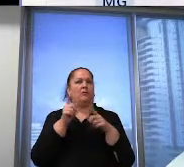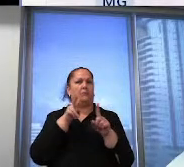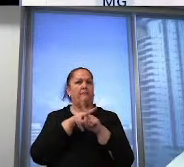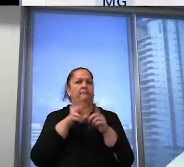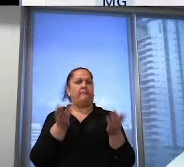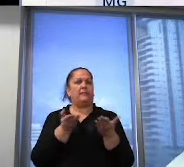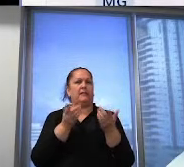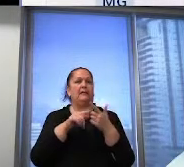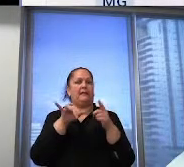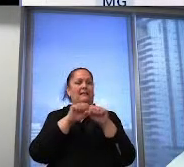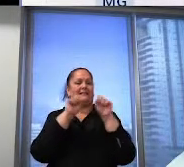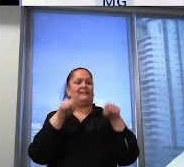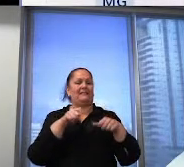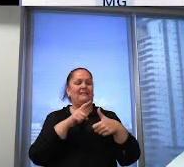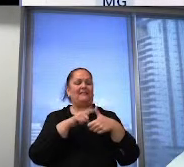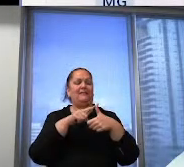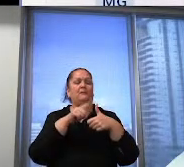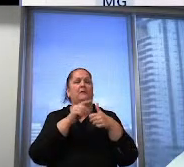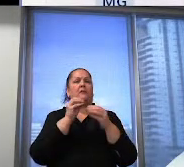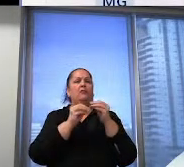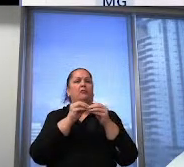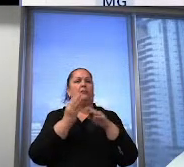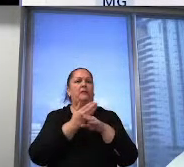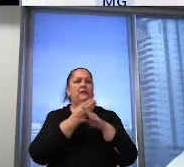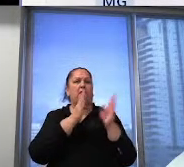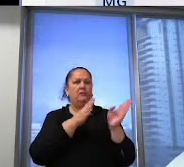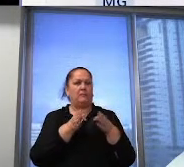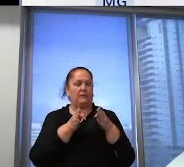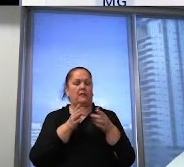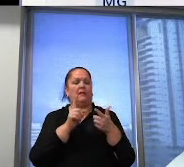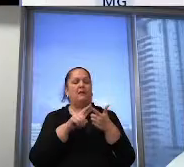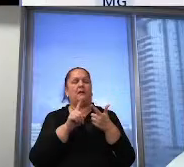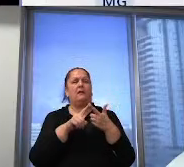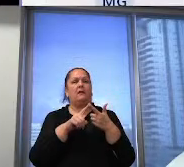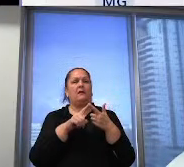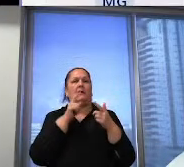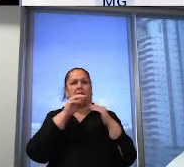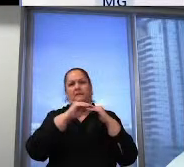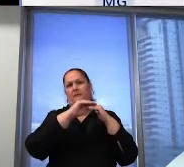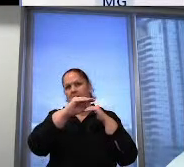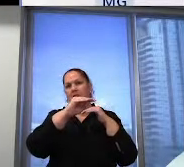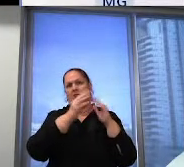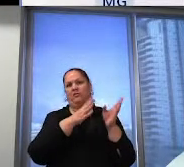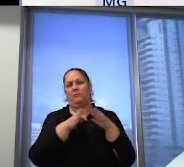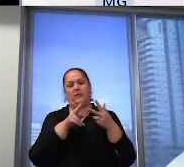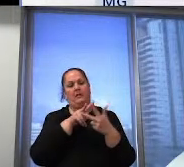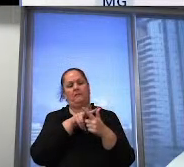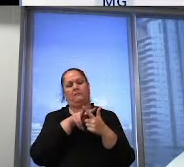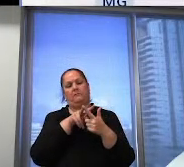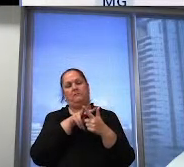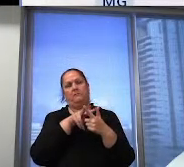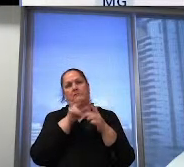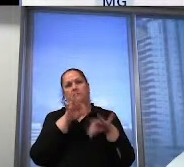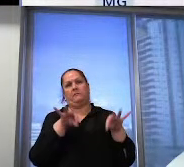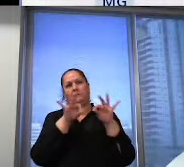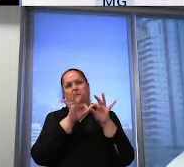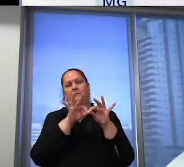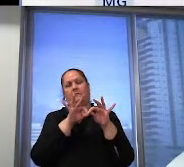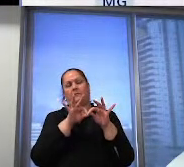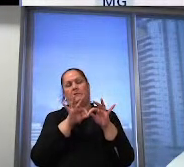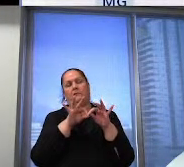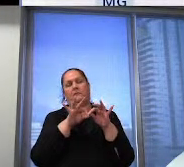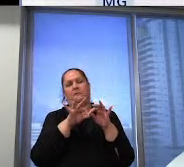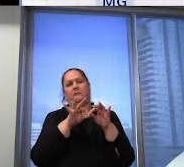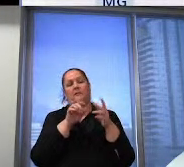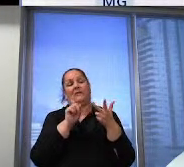application here, would be the system remediation plan and the priority stabilization plan. Those would be the two key